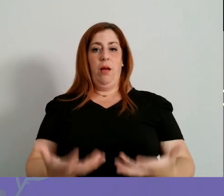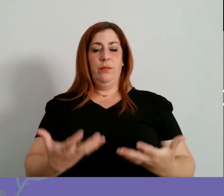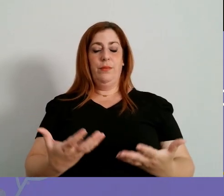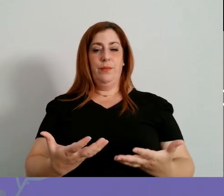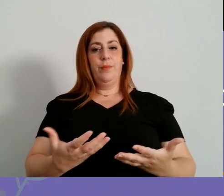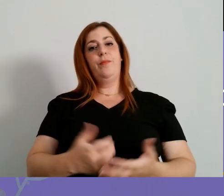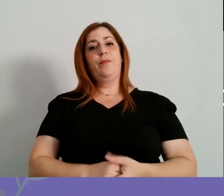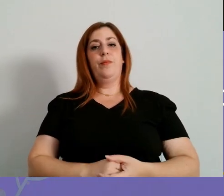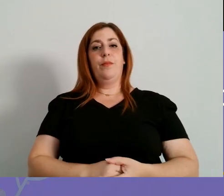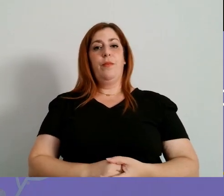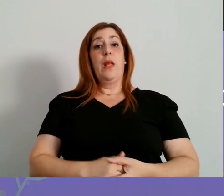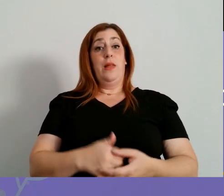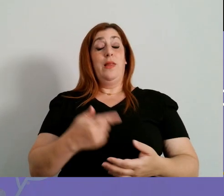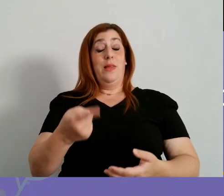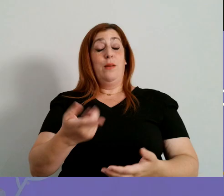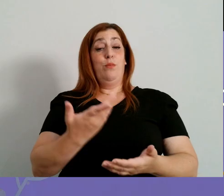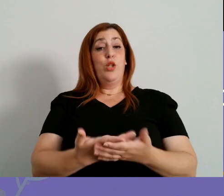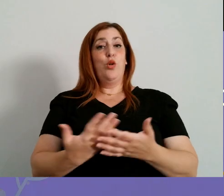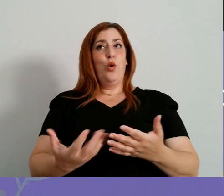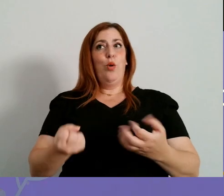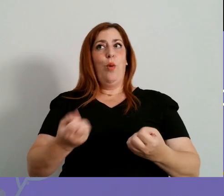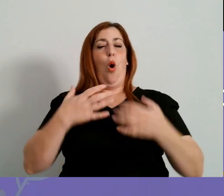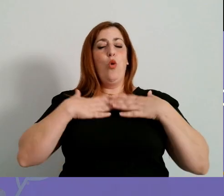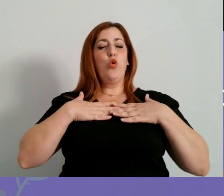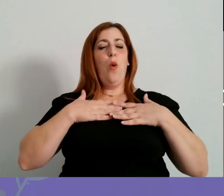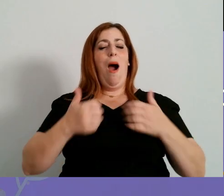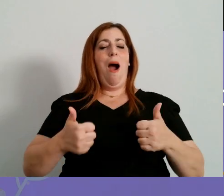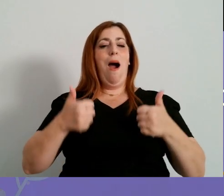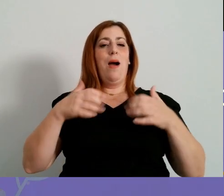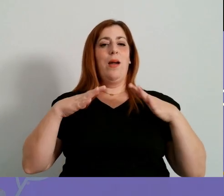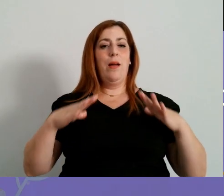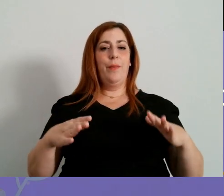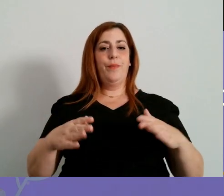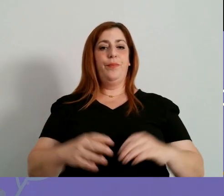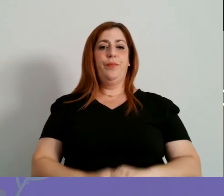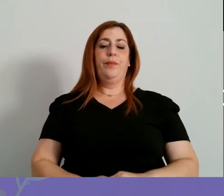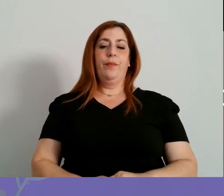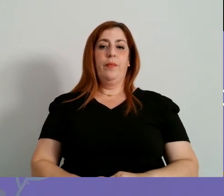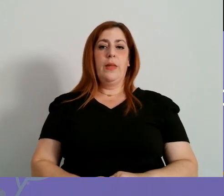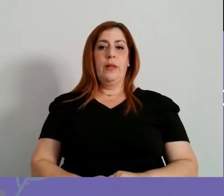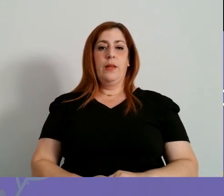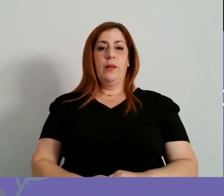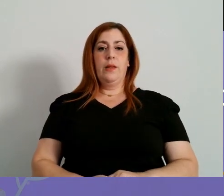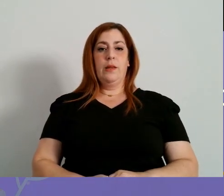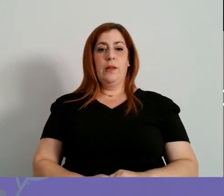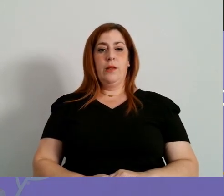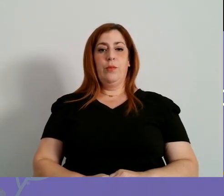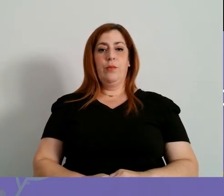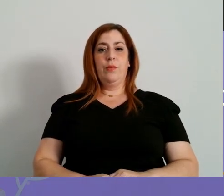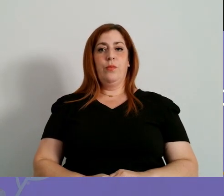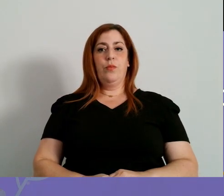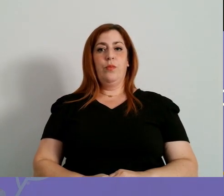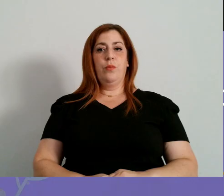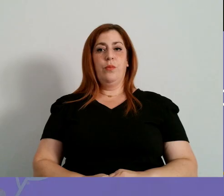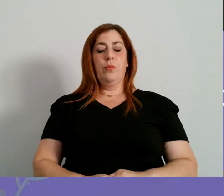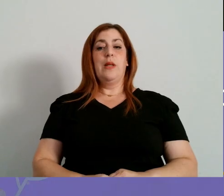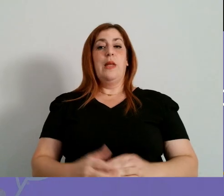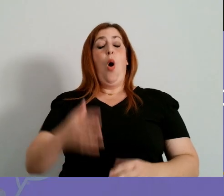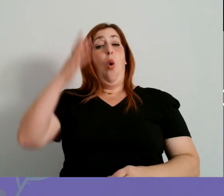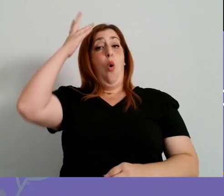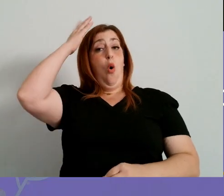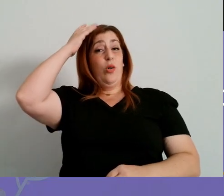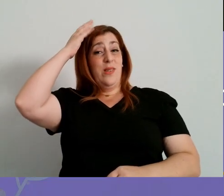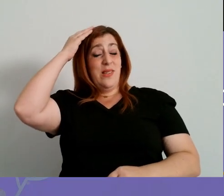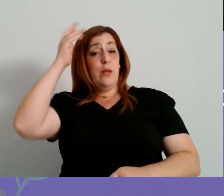avoidance. There's also differences in learning, and this doesn't only mean, of course, autism and